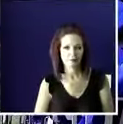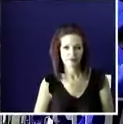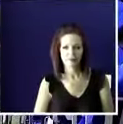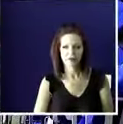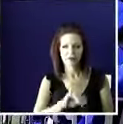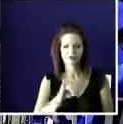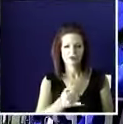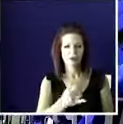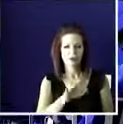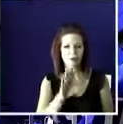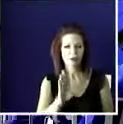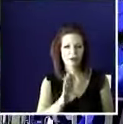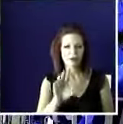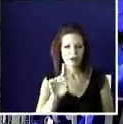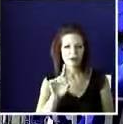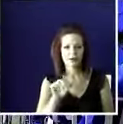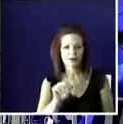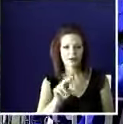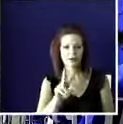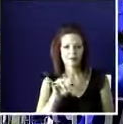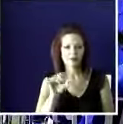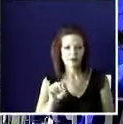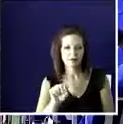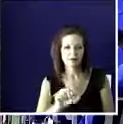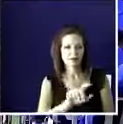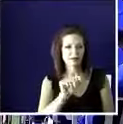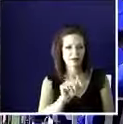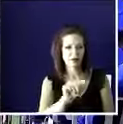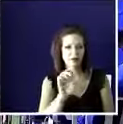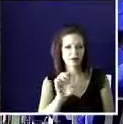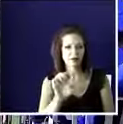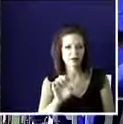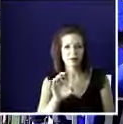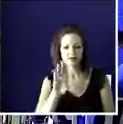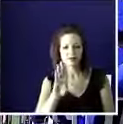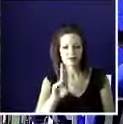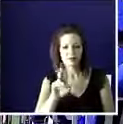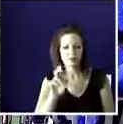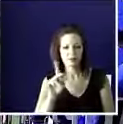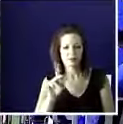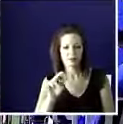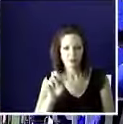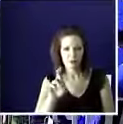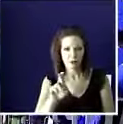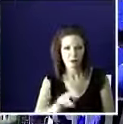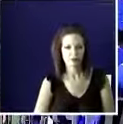Jade Brianne Davis. Tara Elizabeth Buckner.